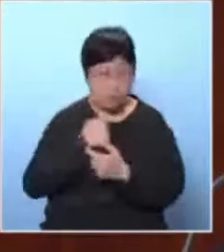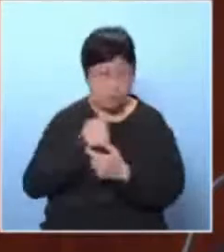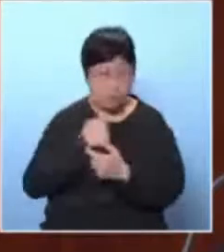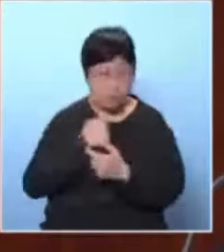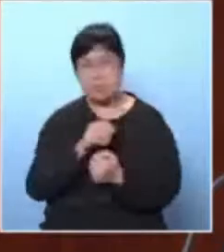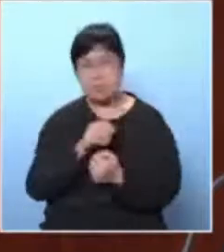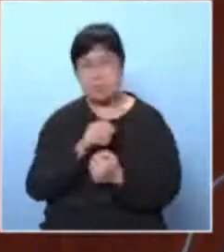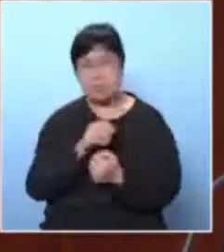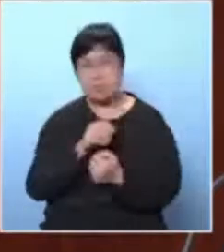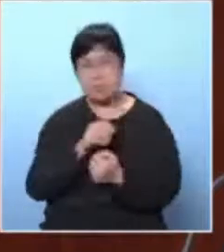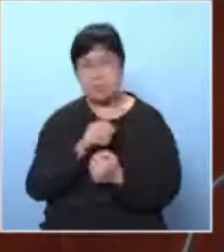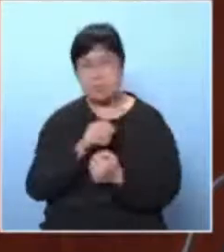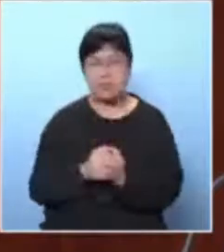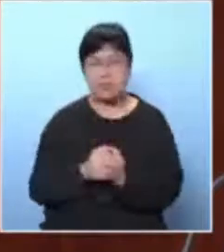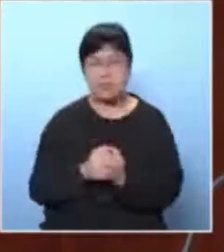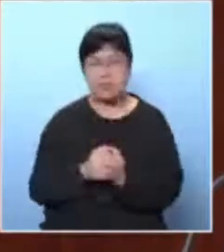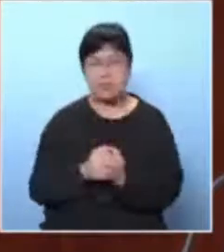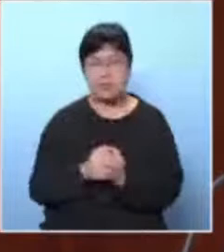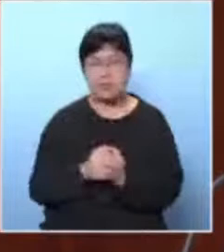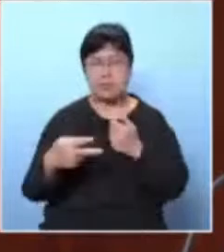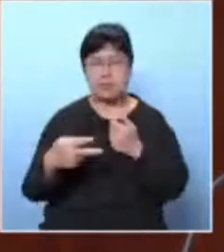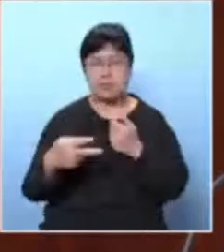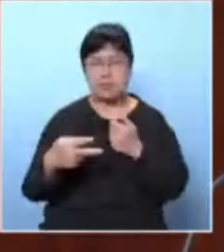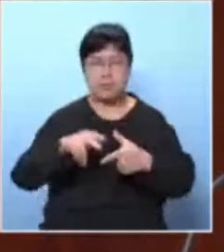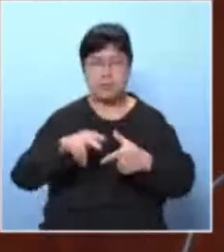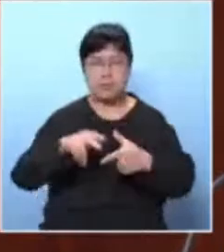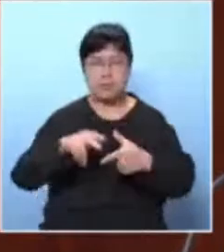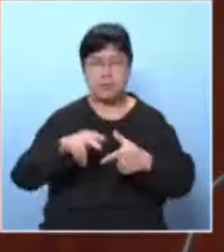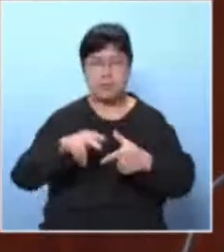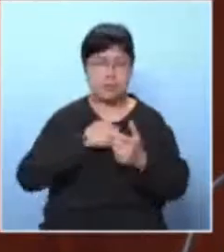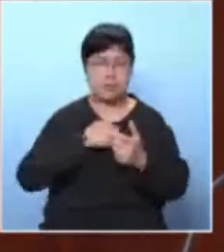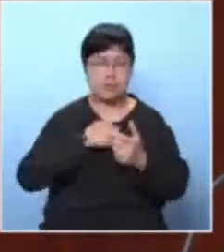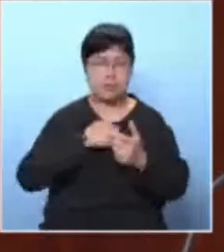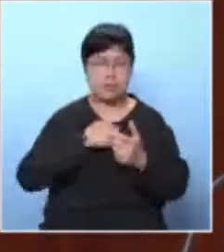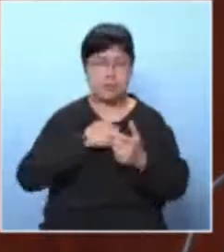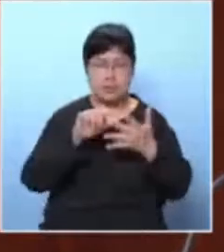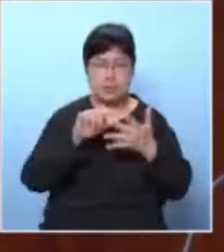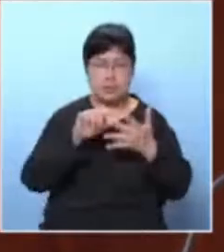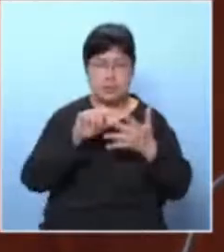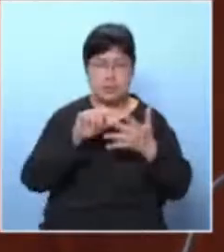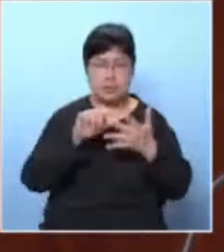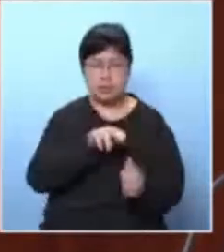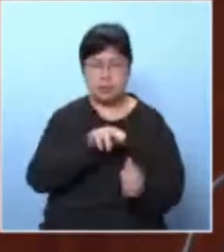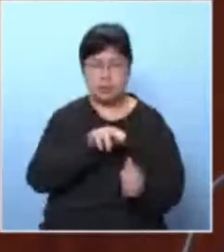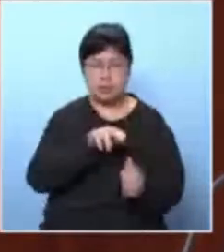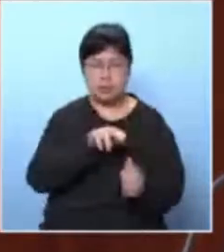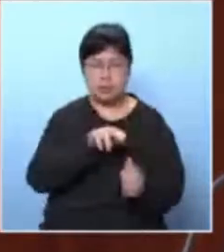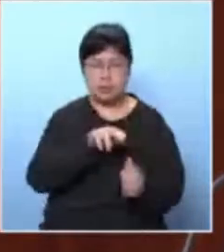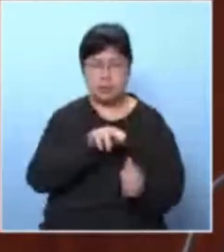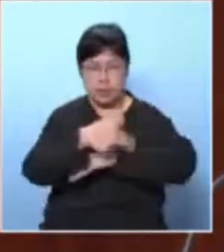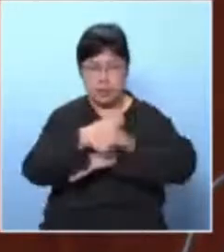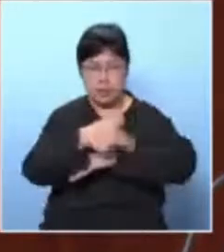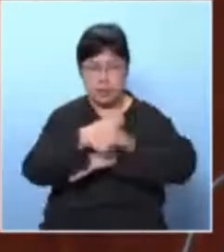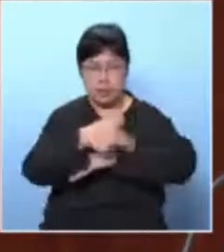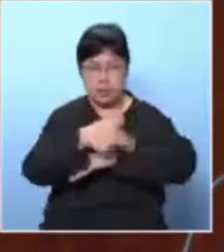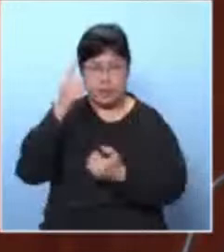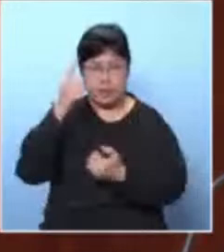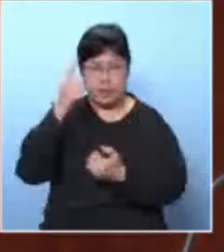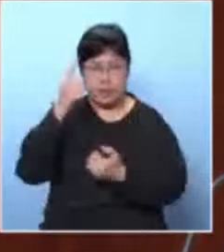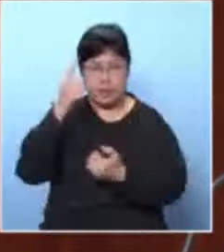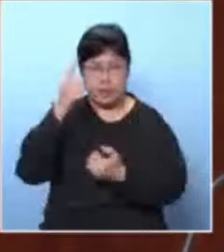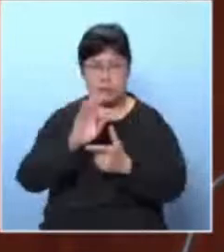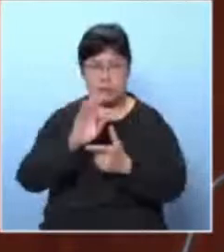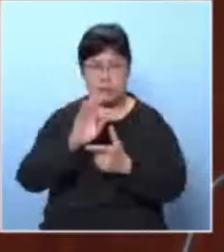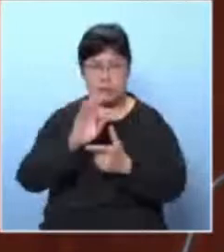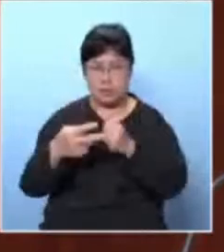2. Expand the Residential Care Service Voucher Scheme for the elderly. Starting from the second quarter of next year, we will extend